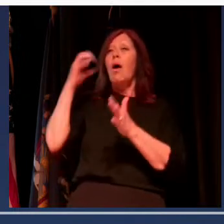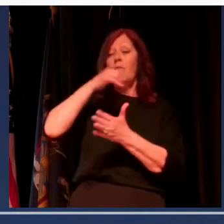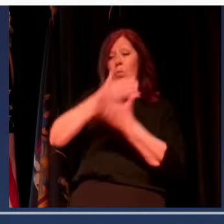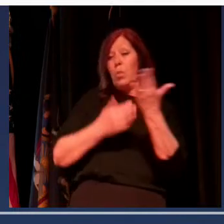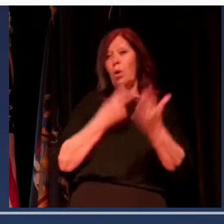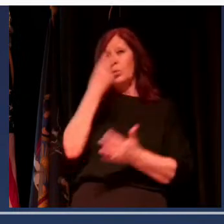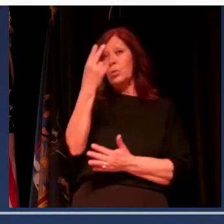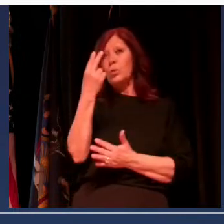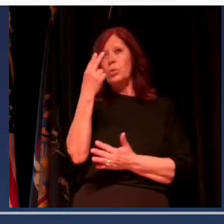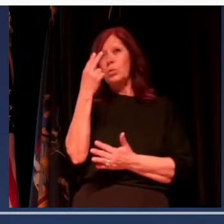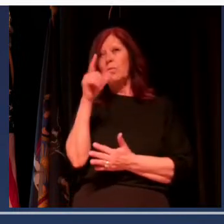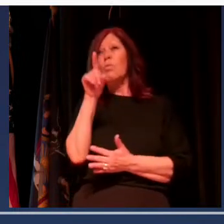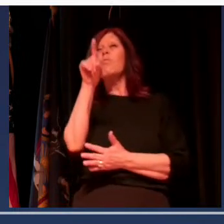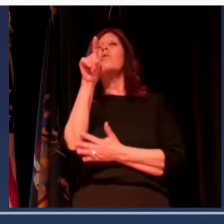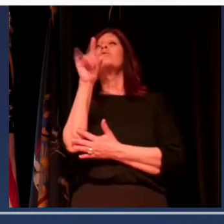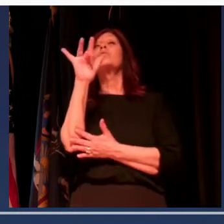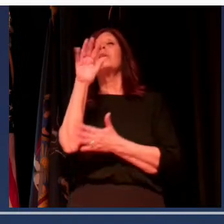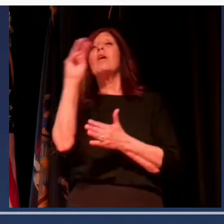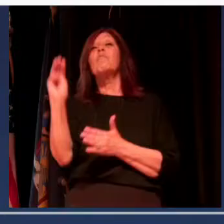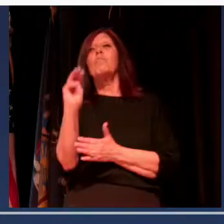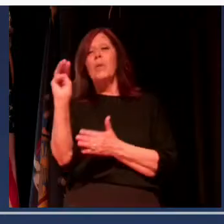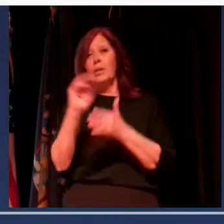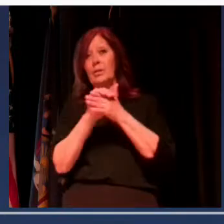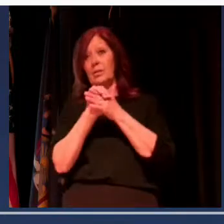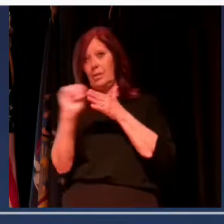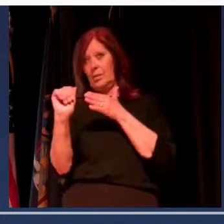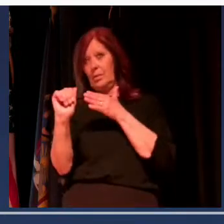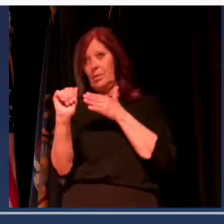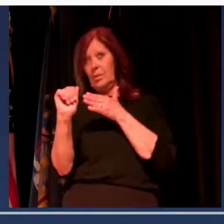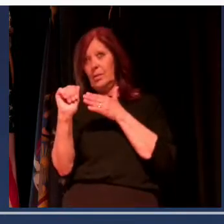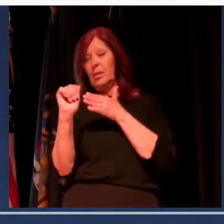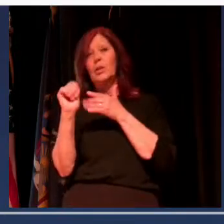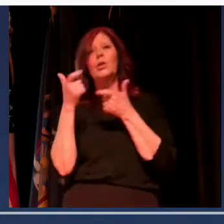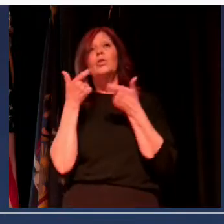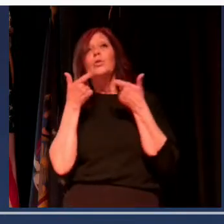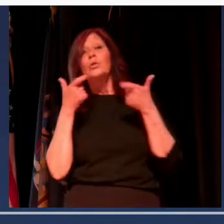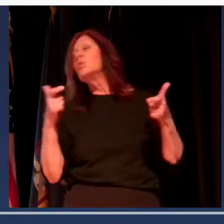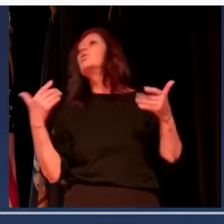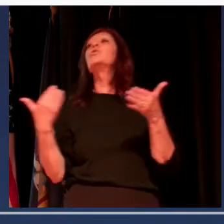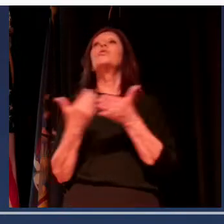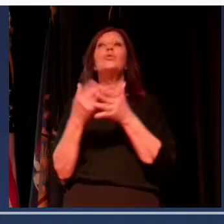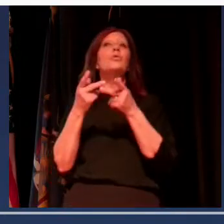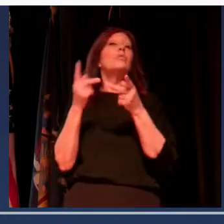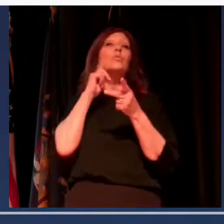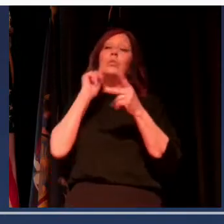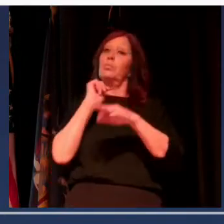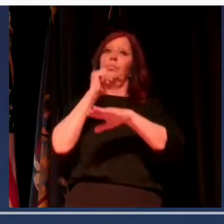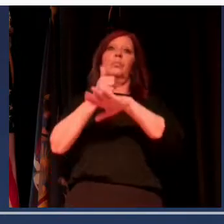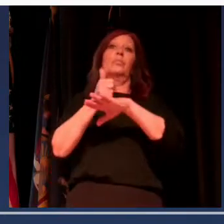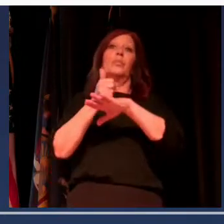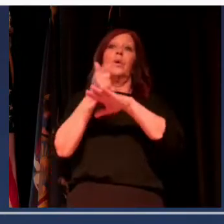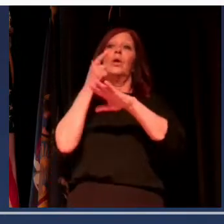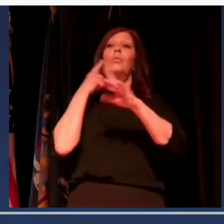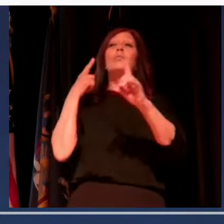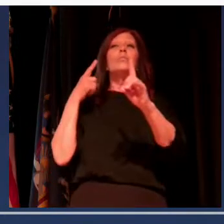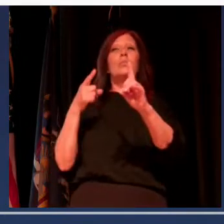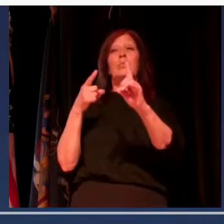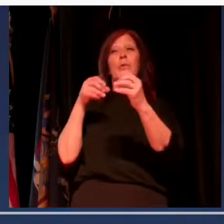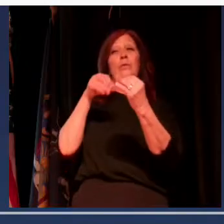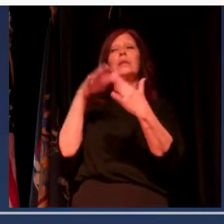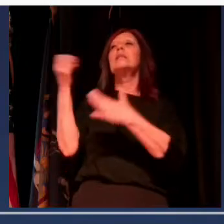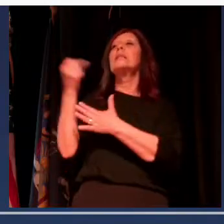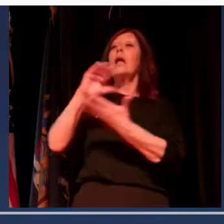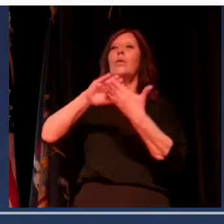above $125 million, enormous new facilities will be built. We aim to bid phase 2 of the